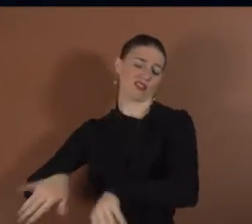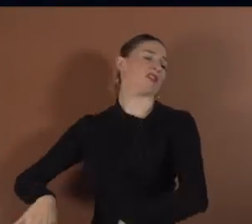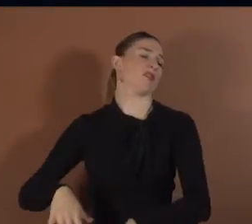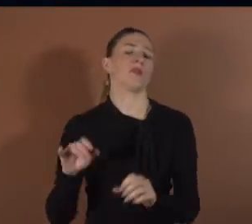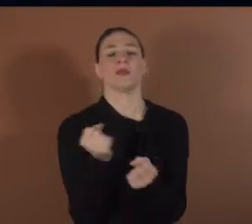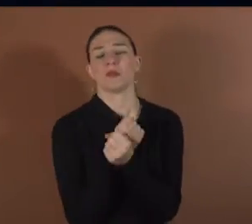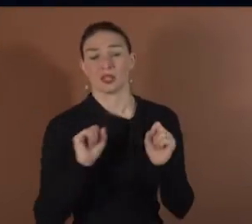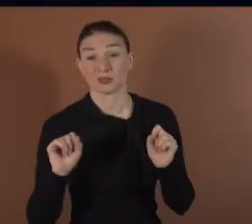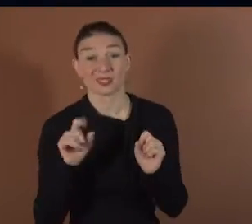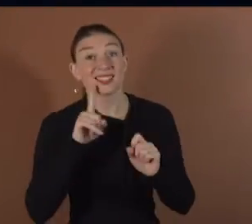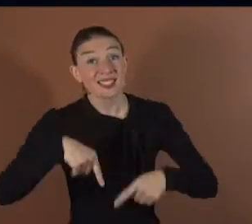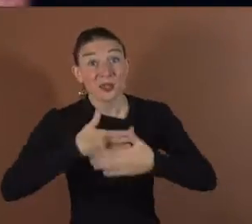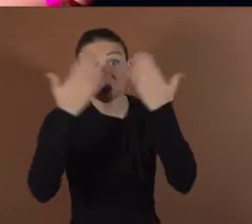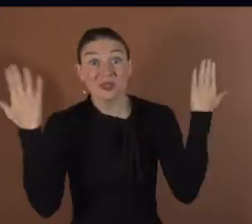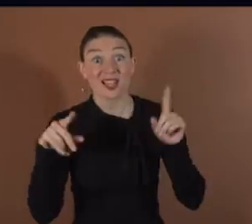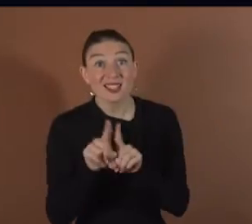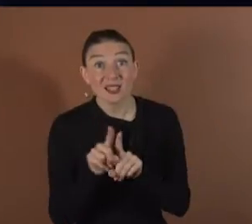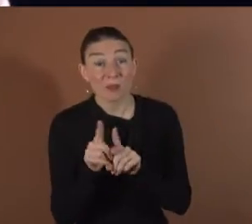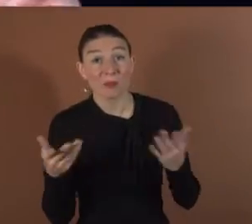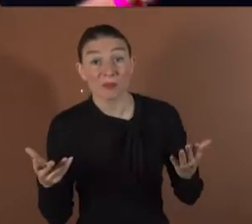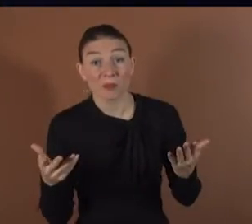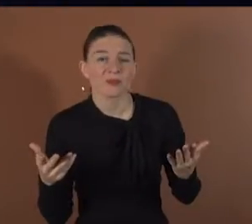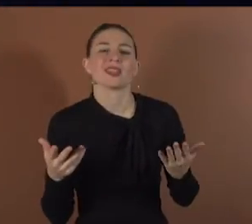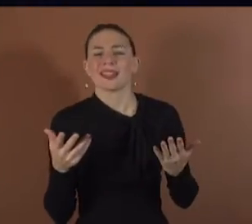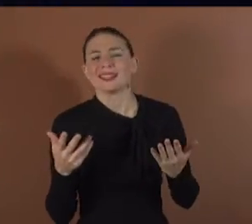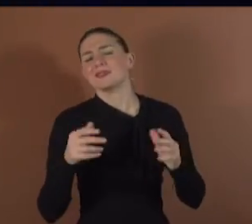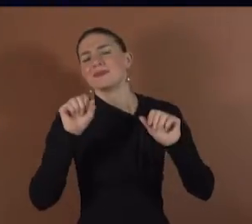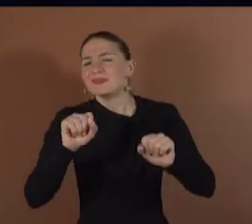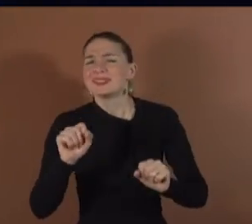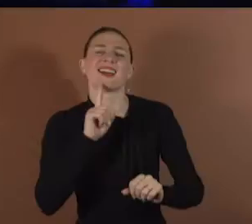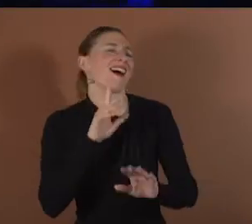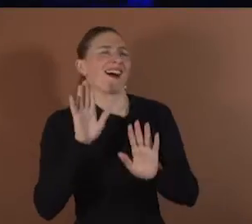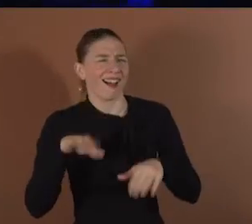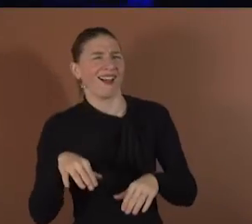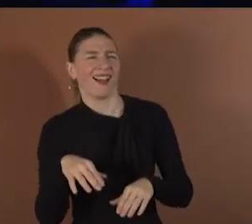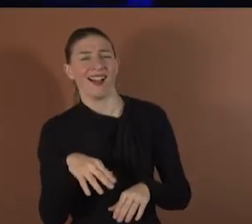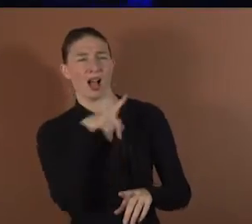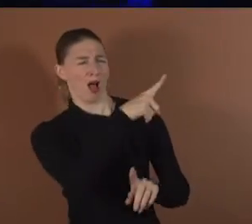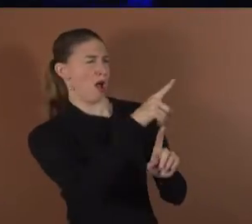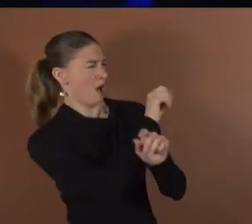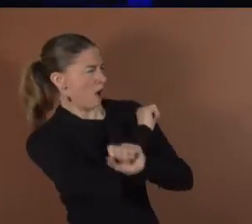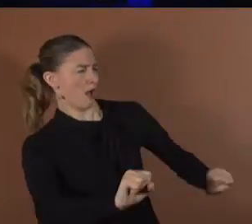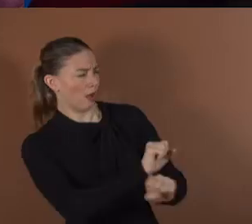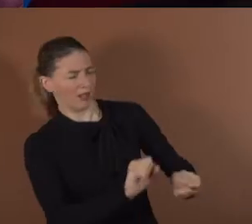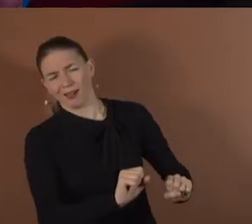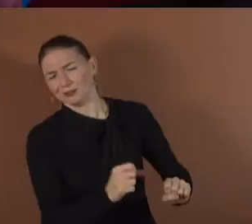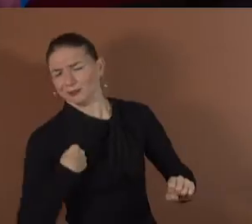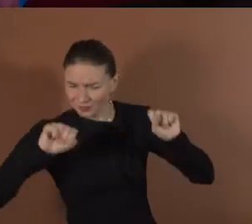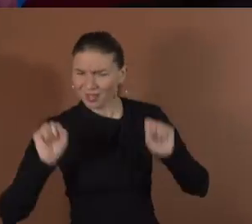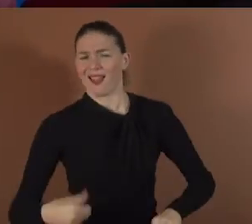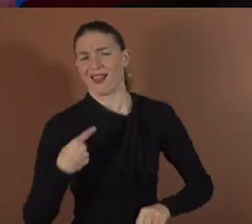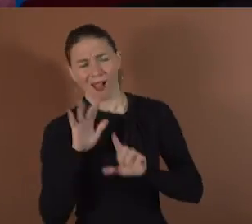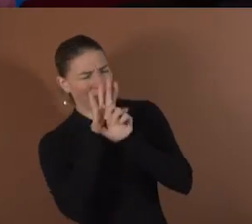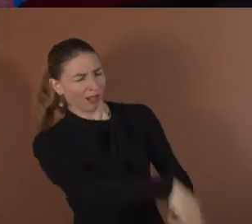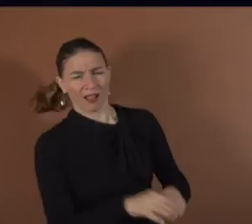old world sort of just assumes, of course it was inevitable, and of course it was going to be defeated. But my dear brothers and sisters, if you lived within